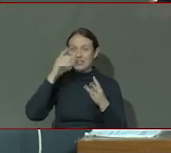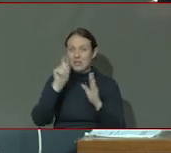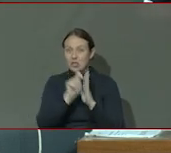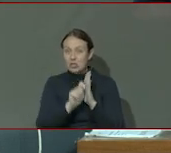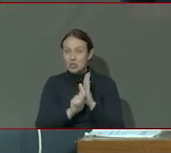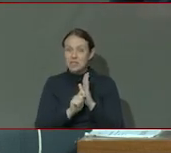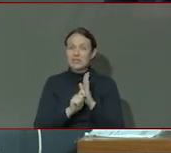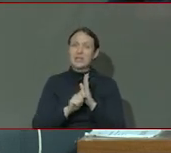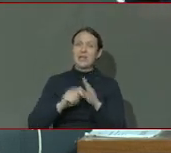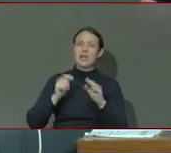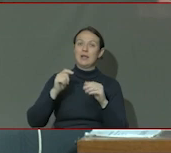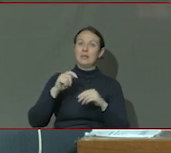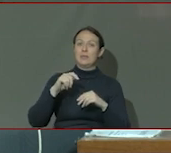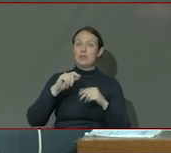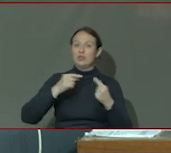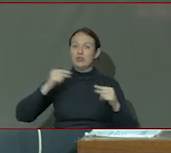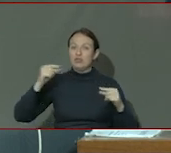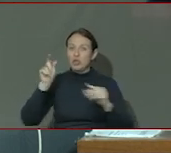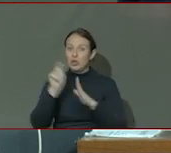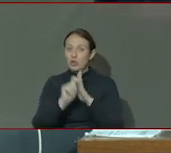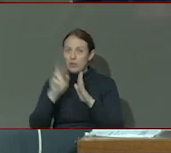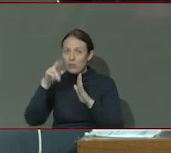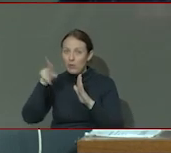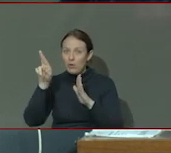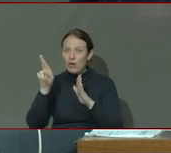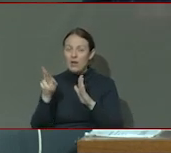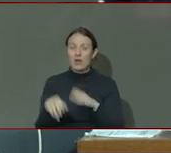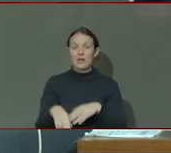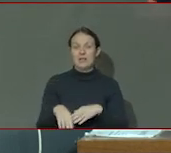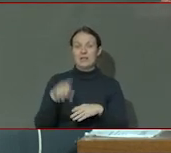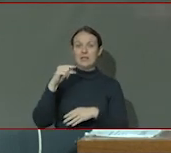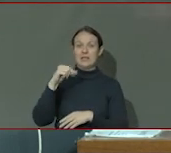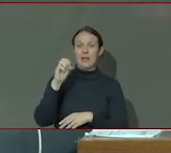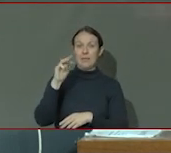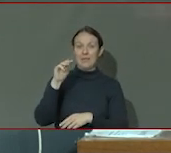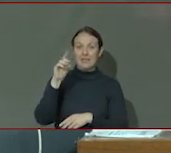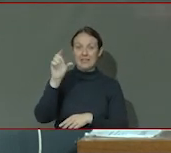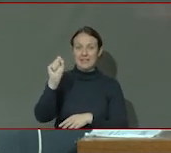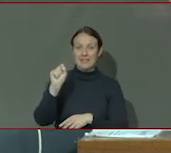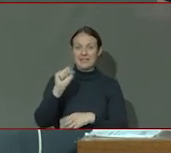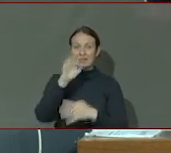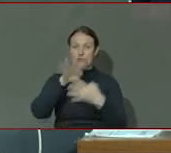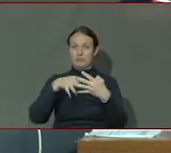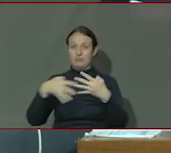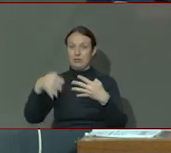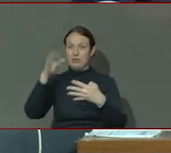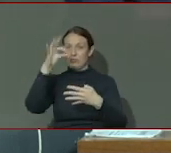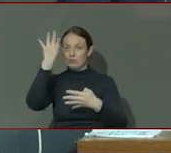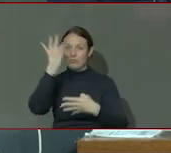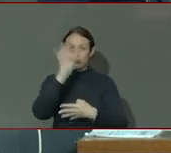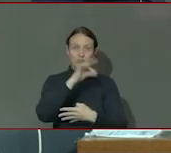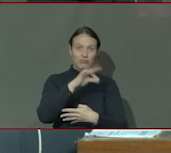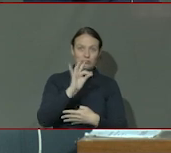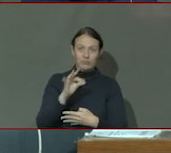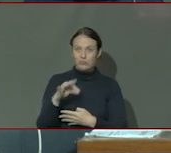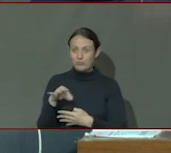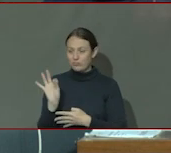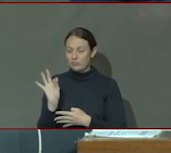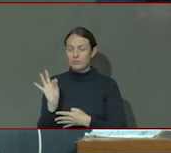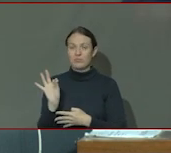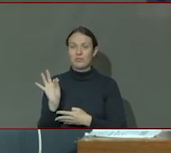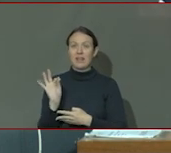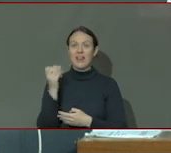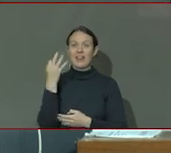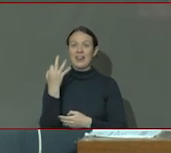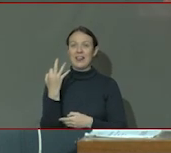the genotypes correctly, if you've done the gametes correctly here, and if you've done the Punnett square correctly. And then we even go on to give another